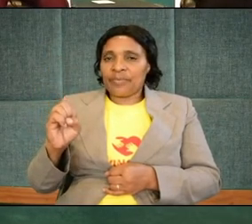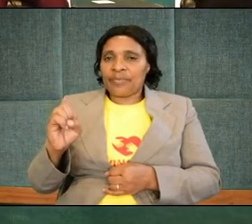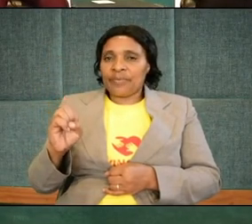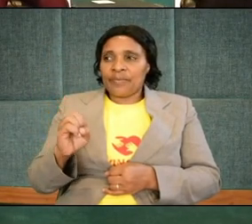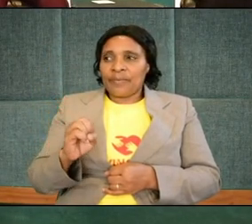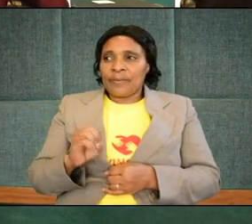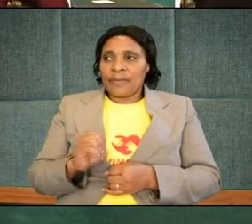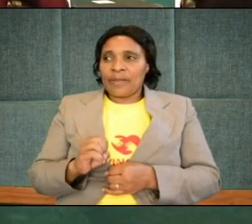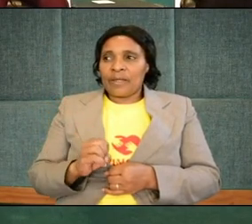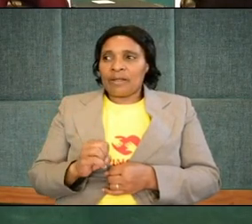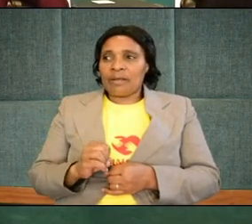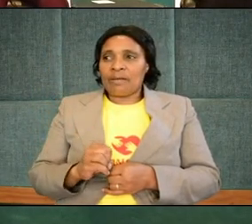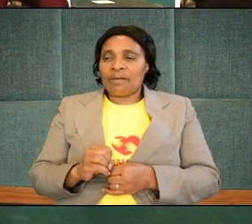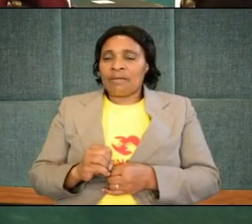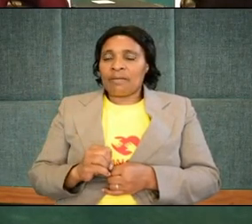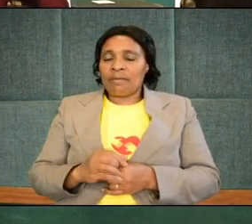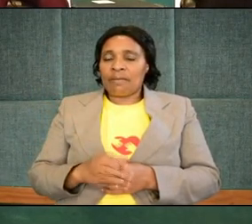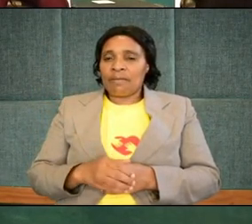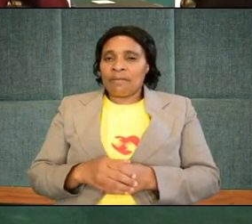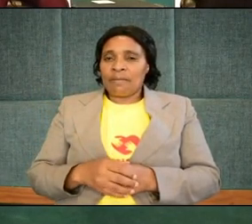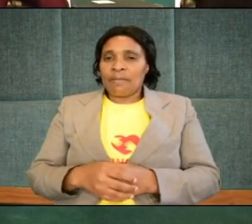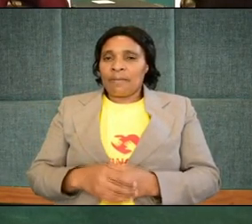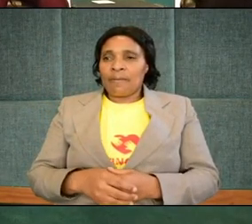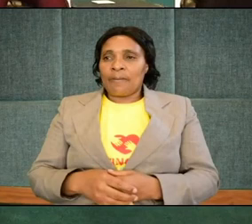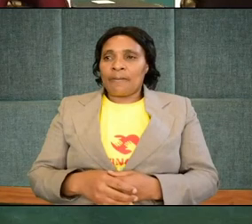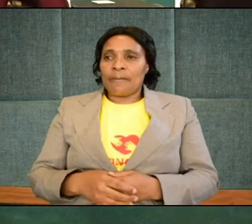Lesson, and don't be an unhappy camper on earth.